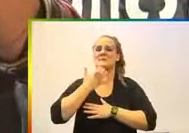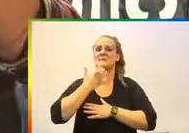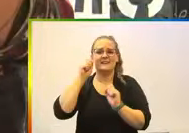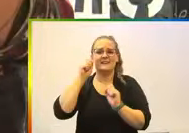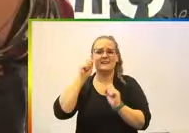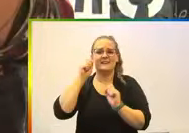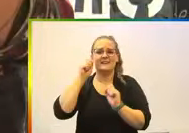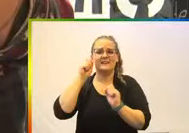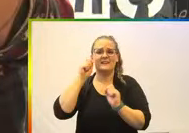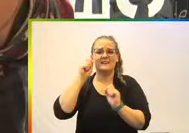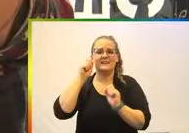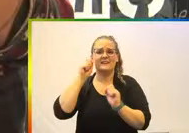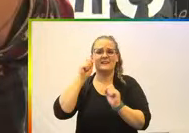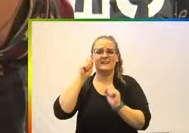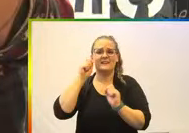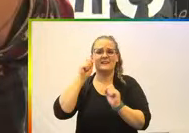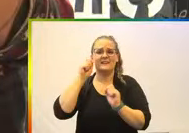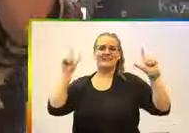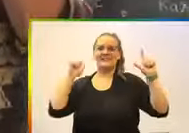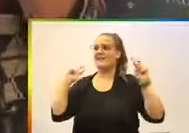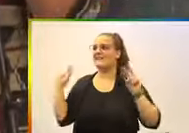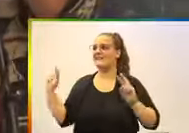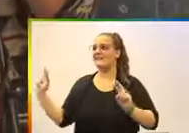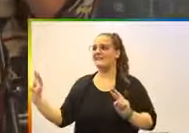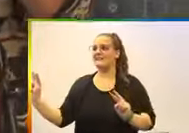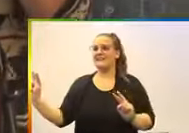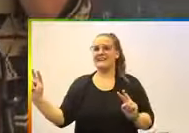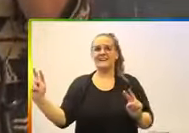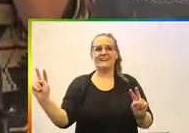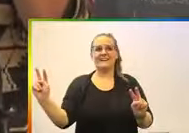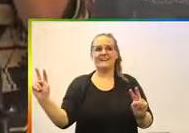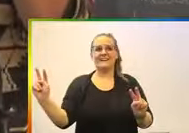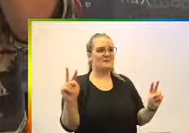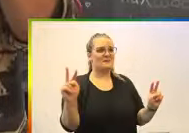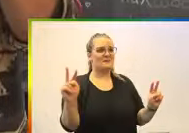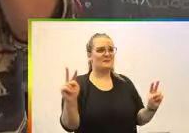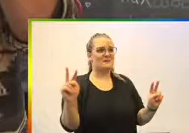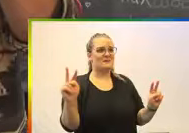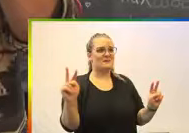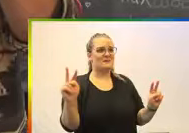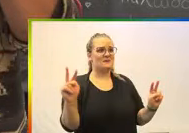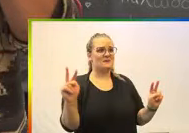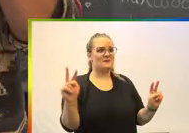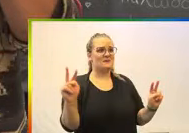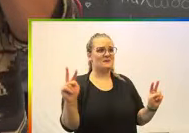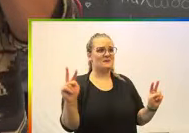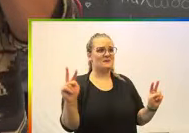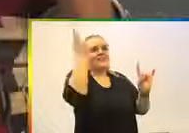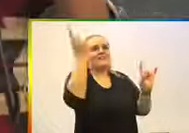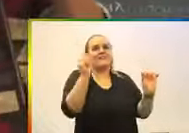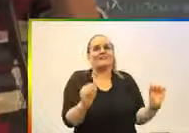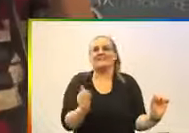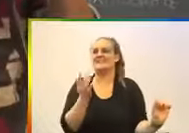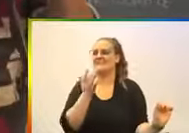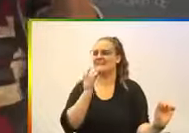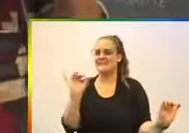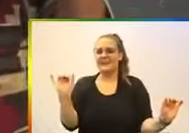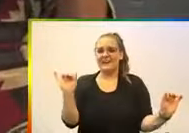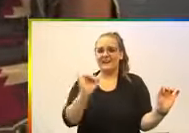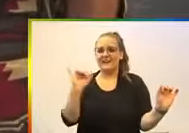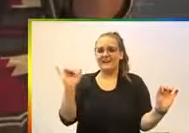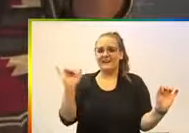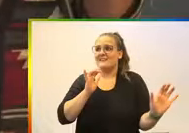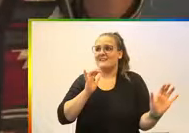surprise. I see the world through your eyes. I taste lemon on my lips. I marvel at